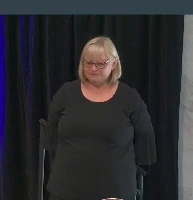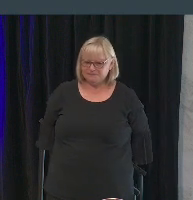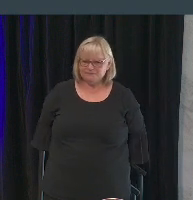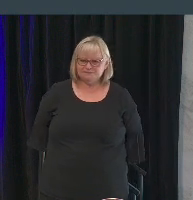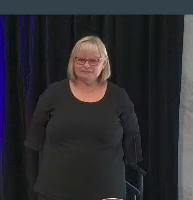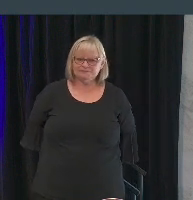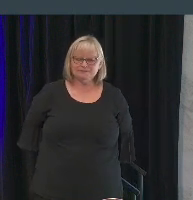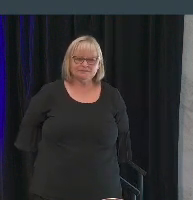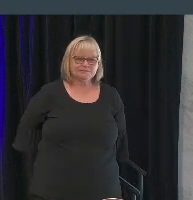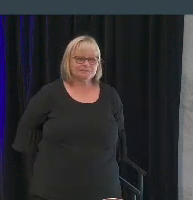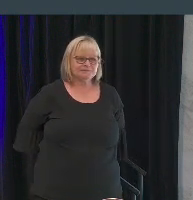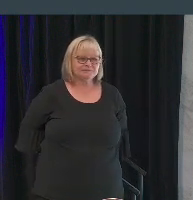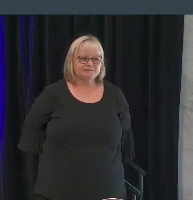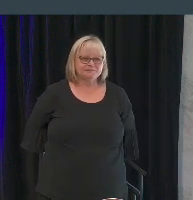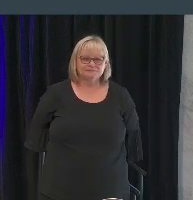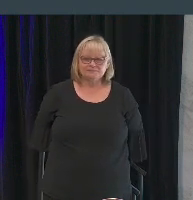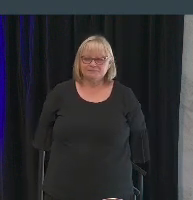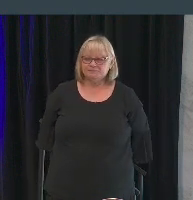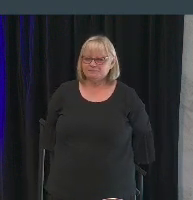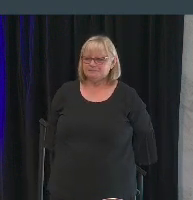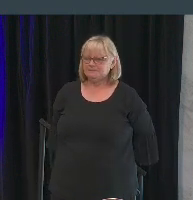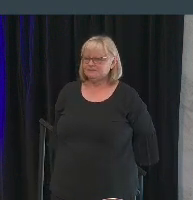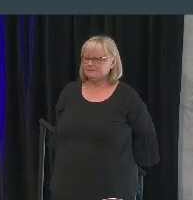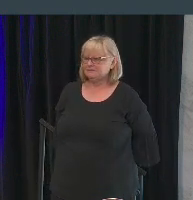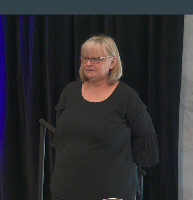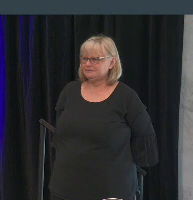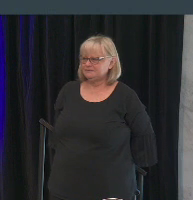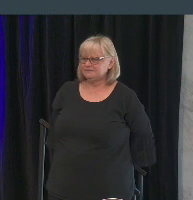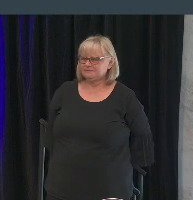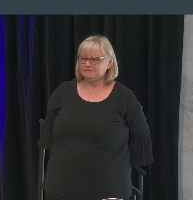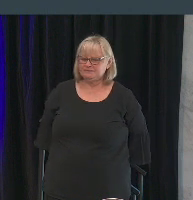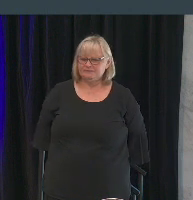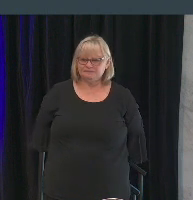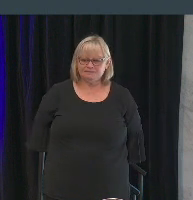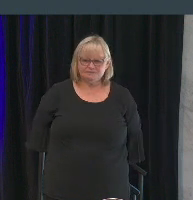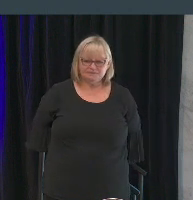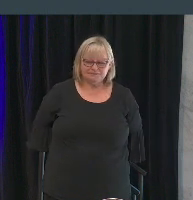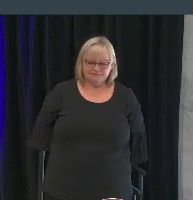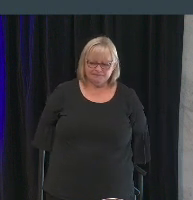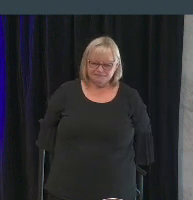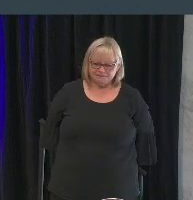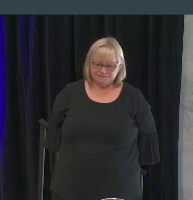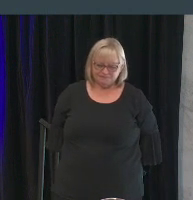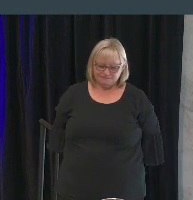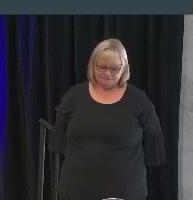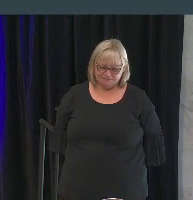set in a backdrop of saltwater and mangroves to lend new relevance to the exploration of identity and belonging.